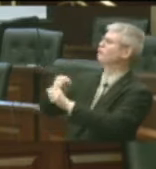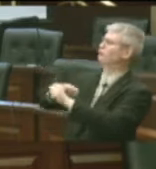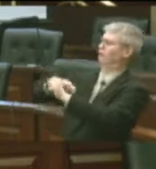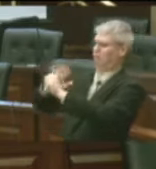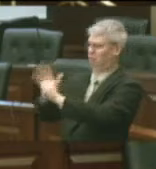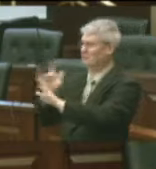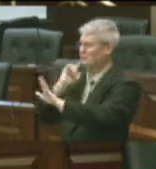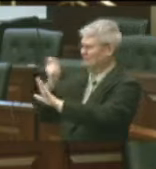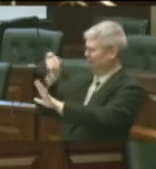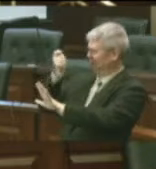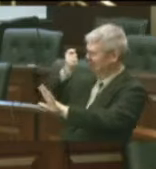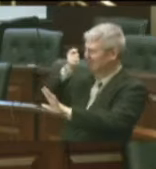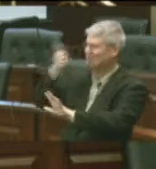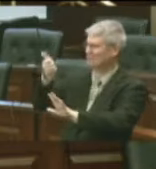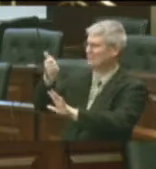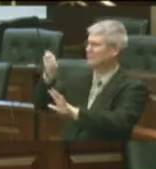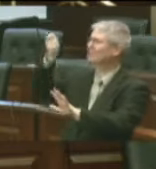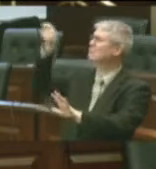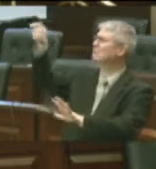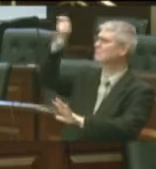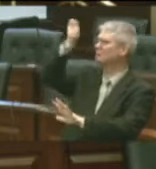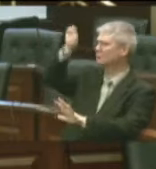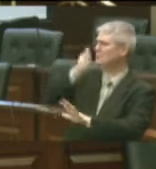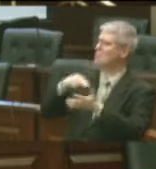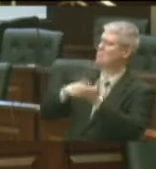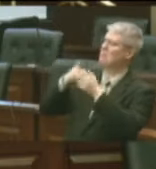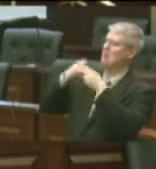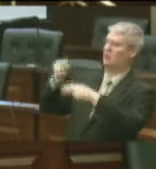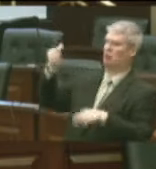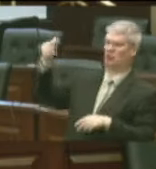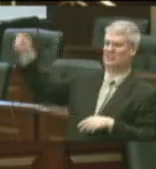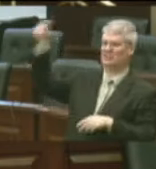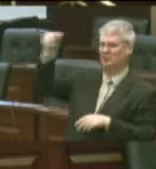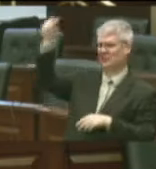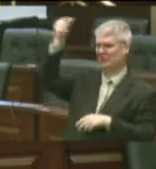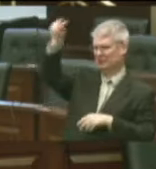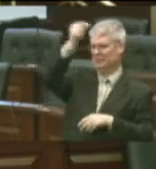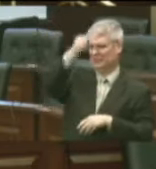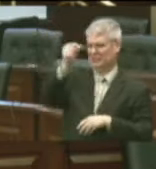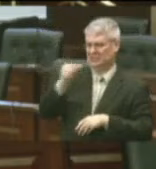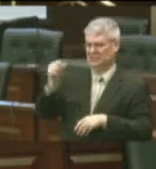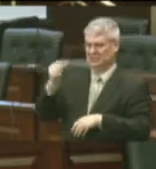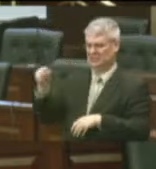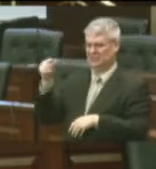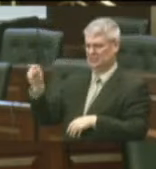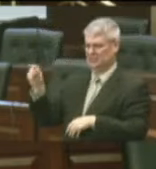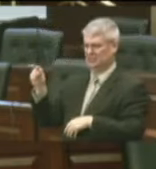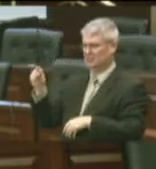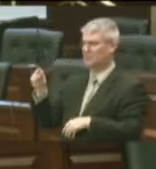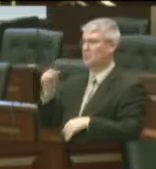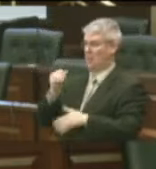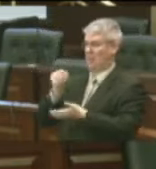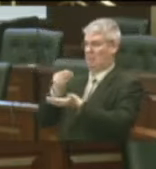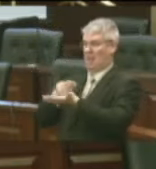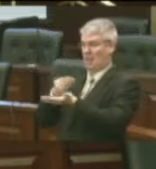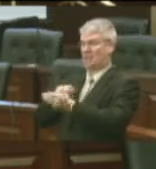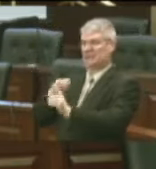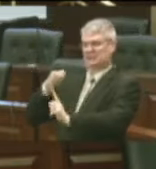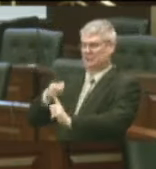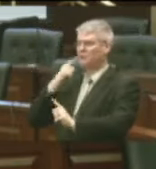are in areas where we've had problems. Obviously, we don't have enough resources to send